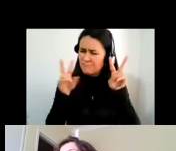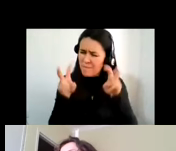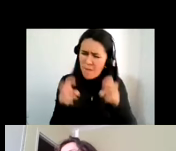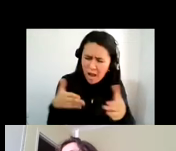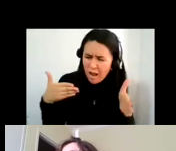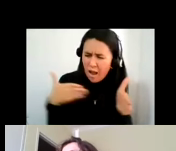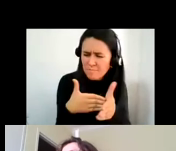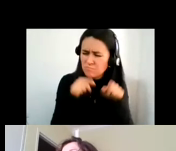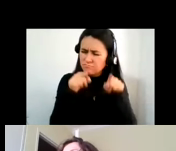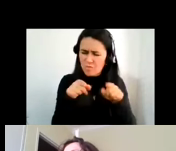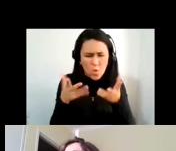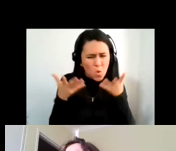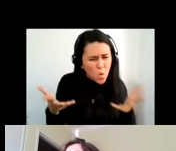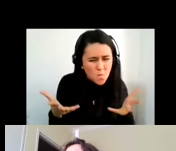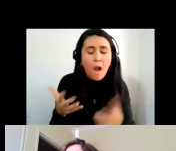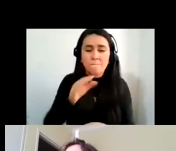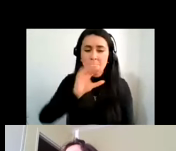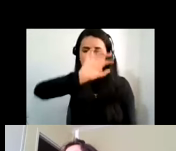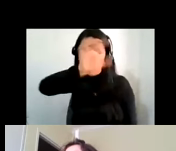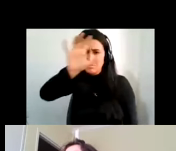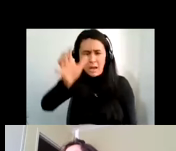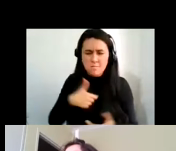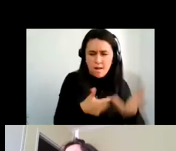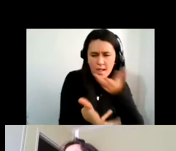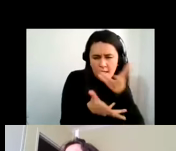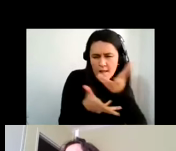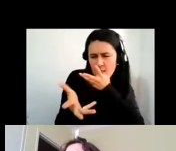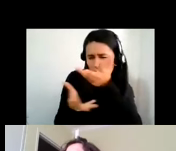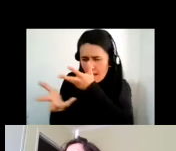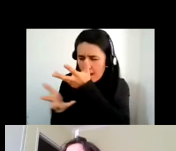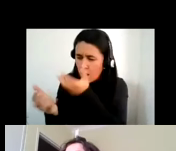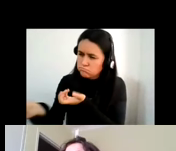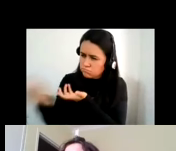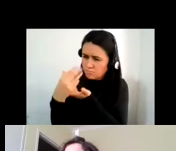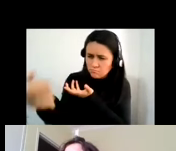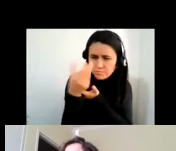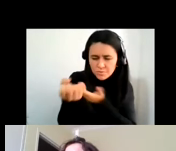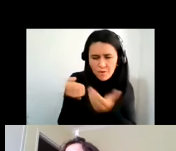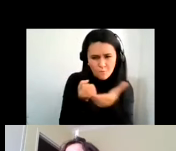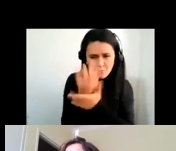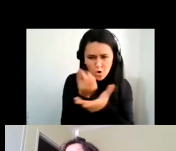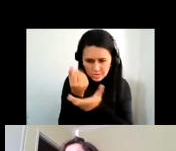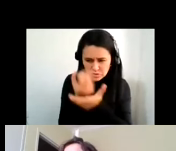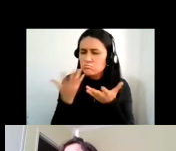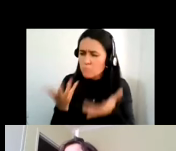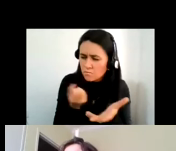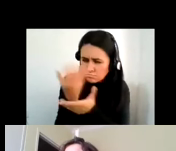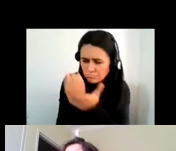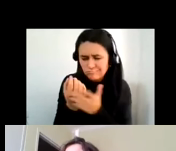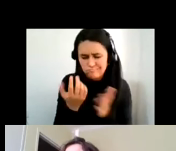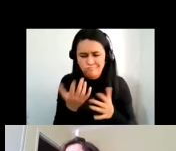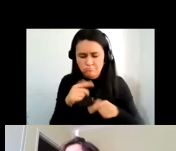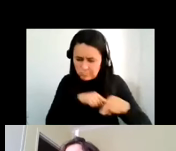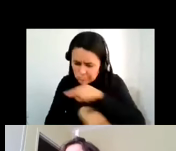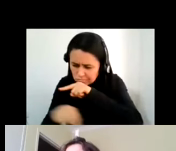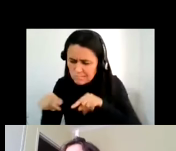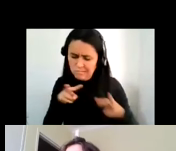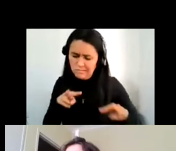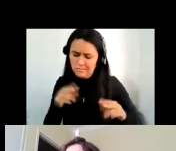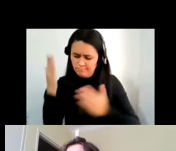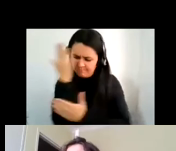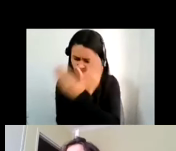rural poor in particular, and areas that we saw that there was a clear need for address in